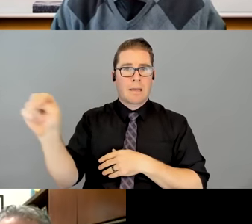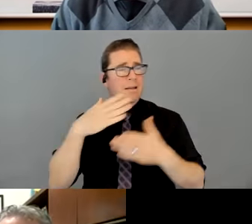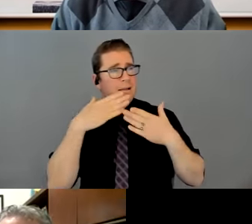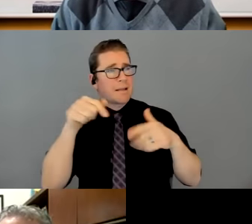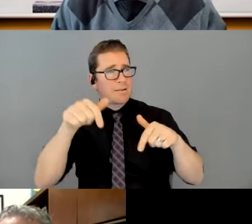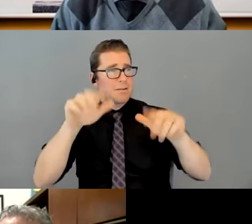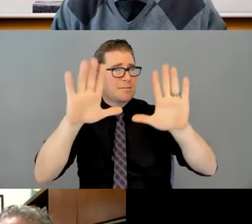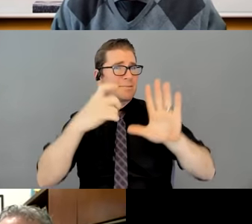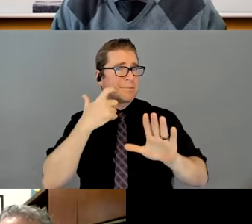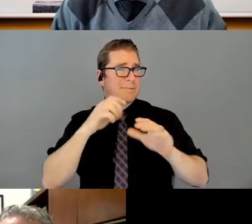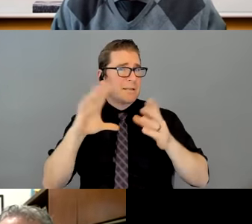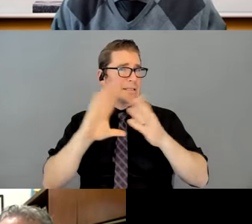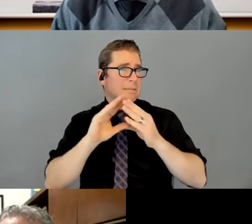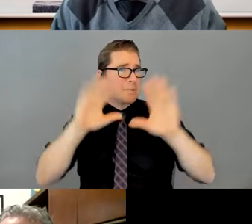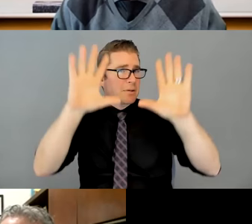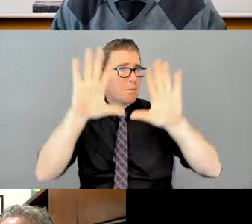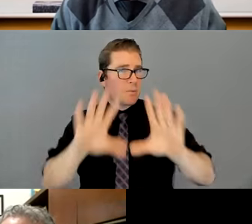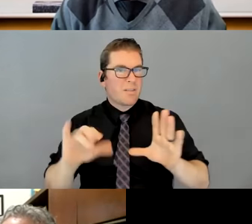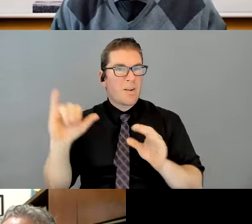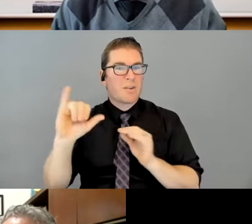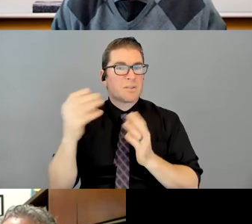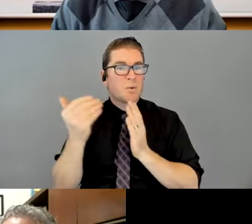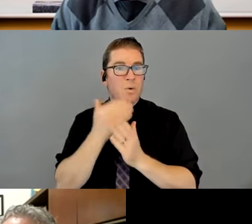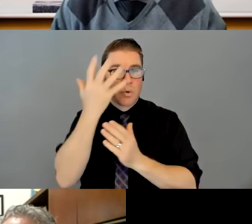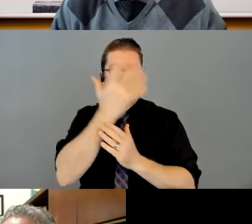It was fun to see new faces.